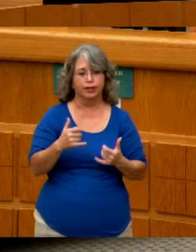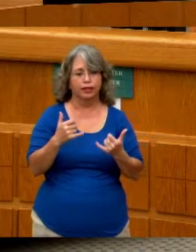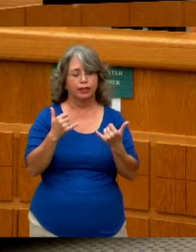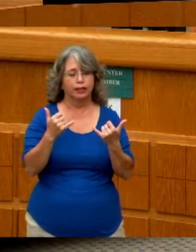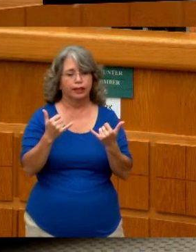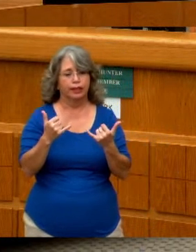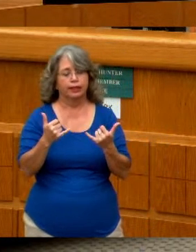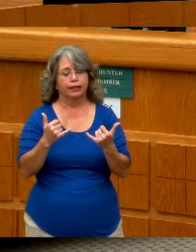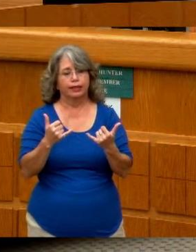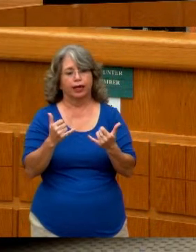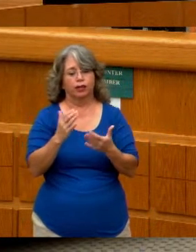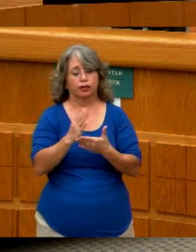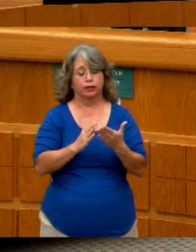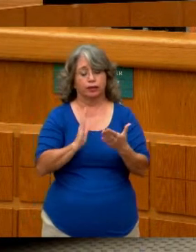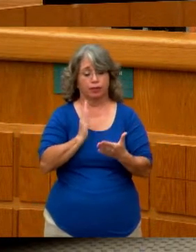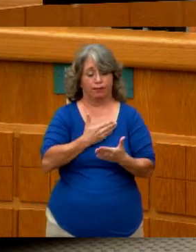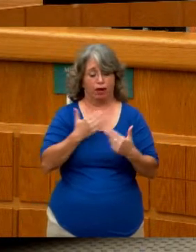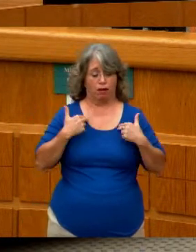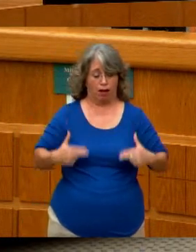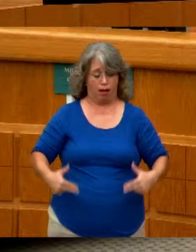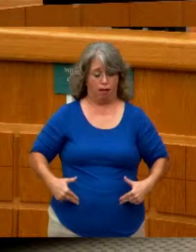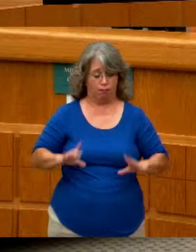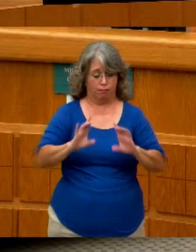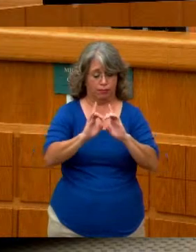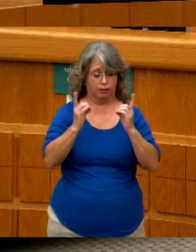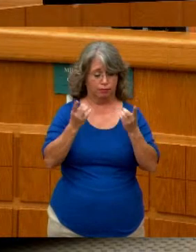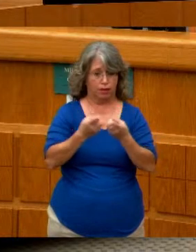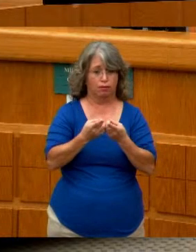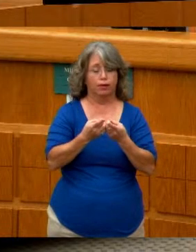So moving to some of the health district